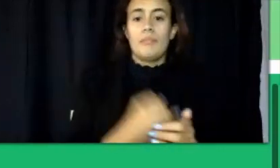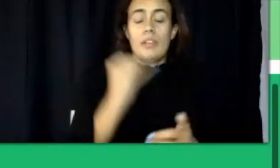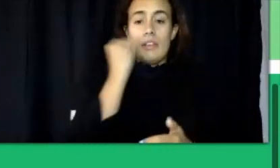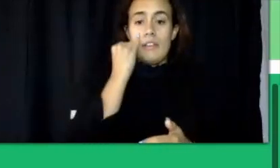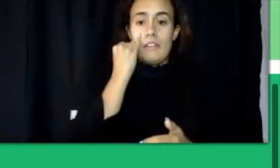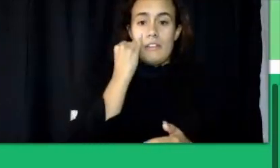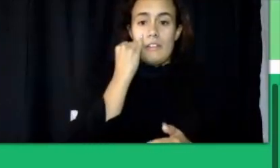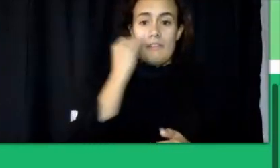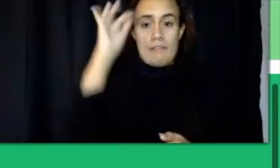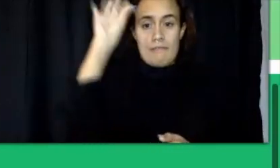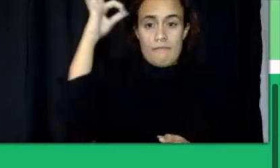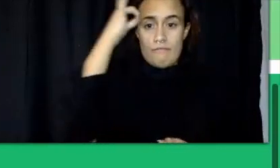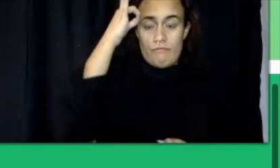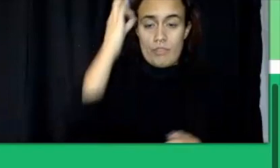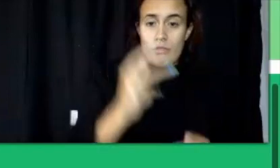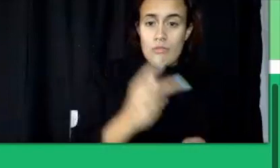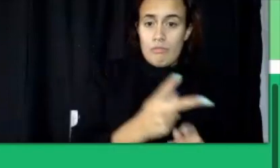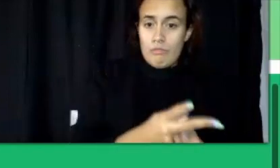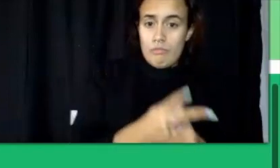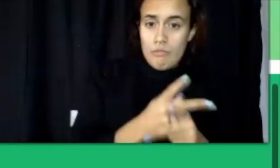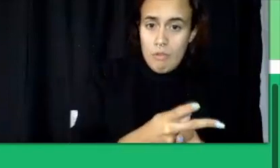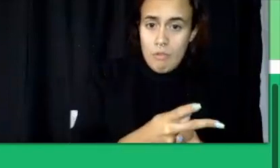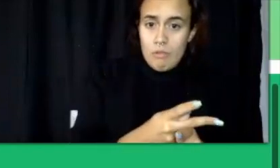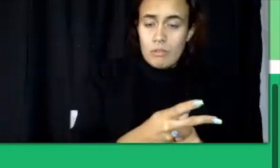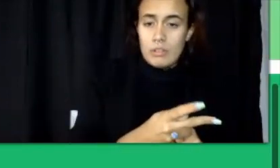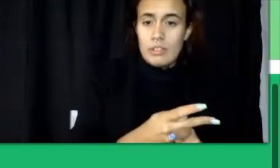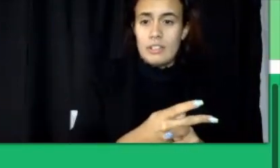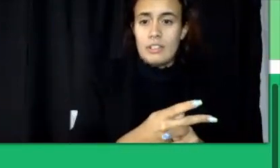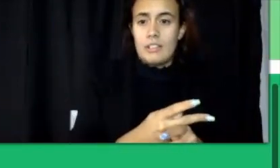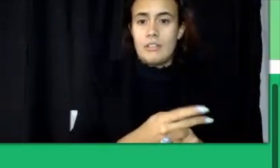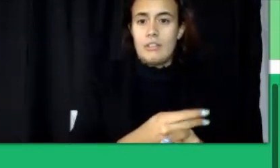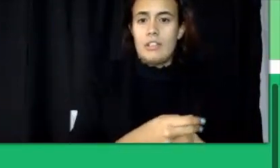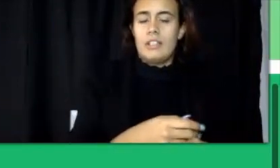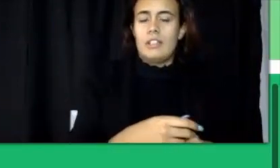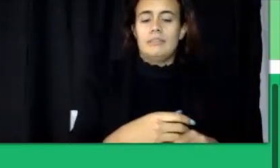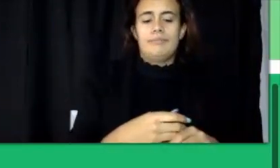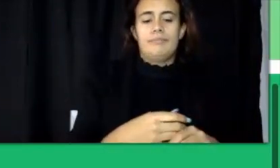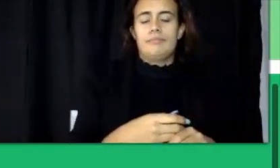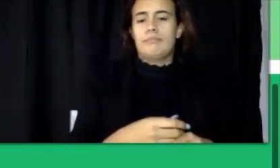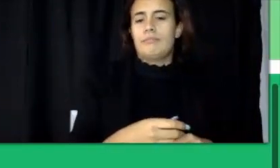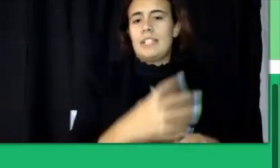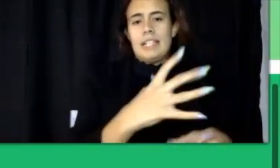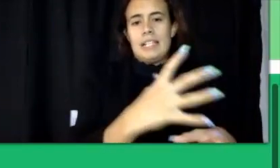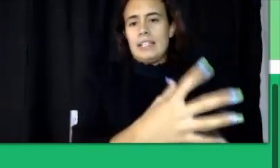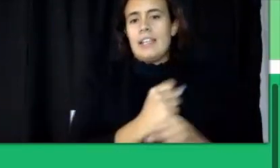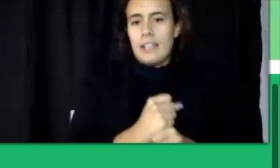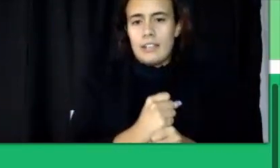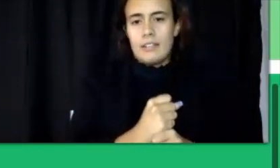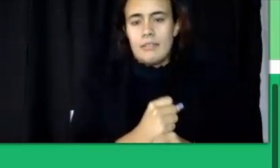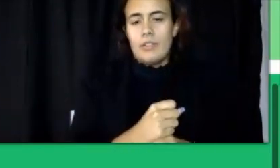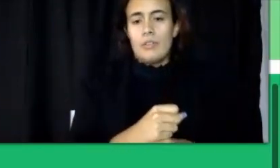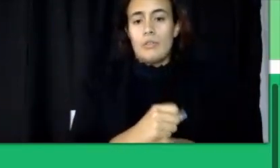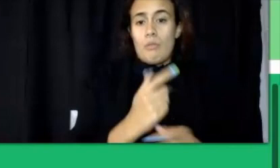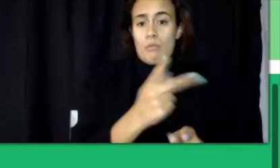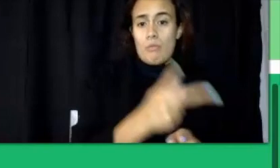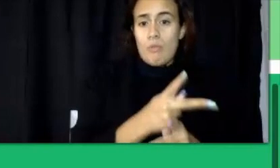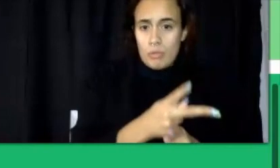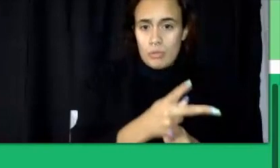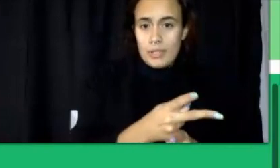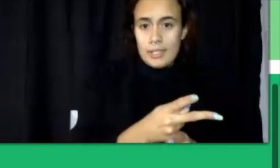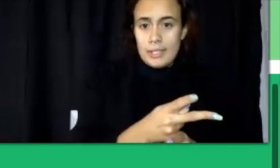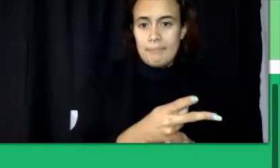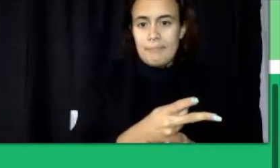loans, you probably have a reprieve. Just enjoy it and hate the interest later. If you have private loans, unfortunately,